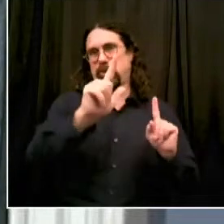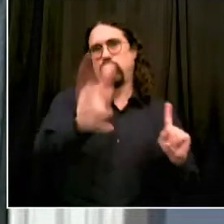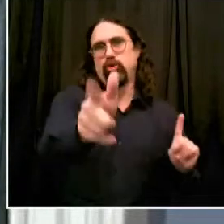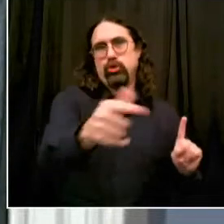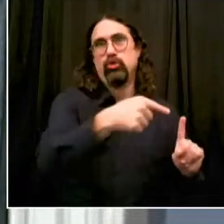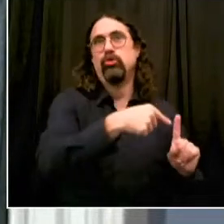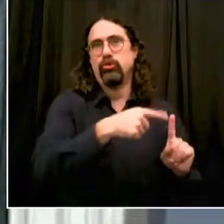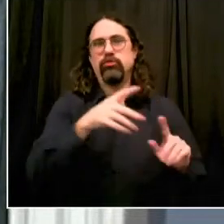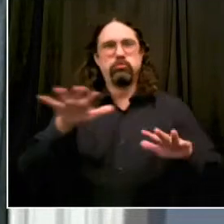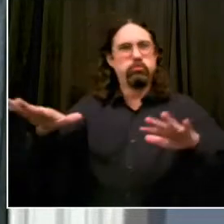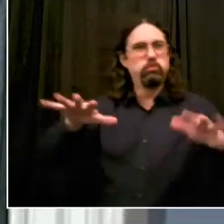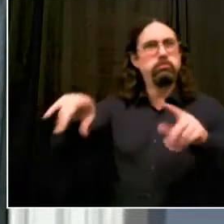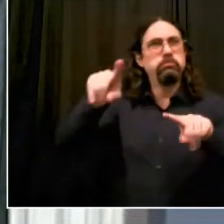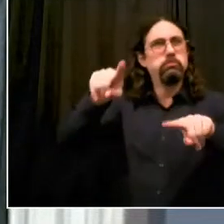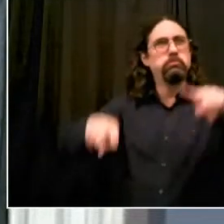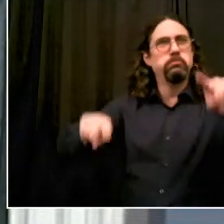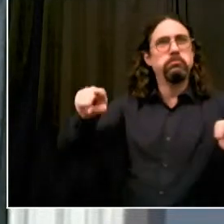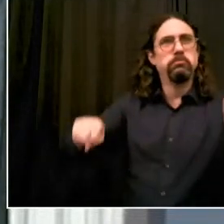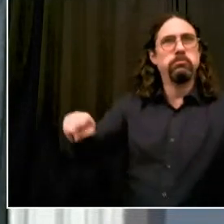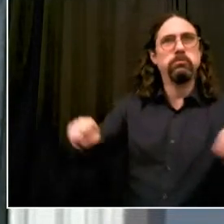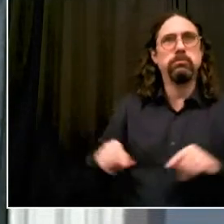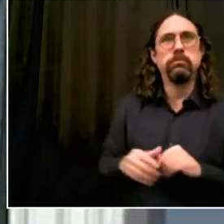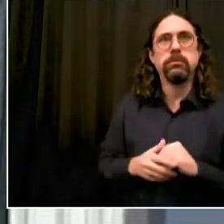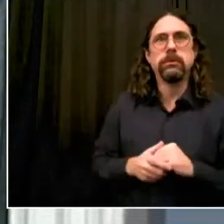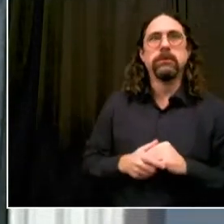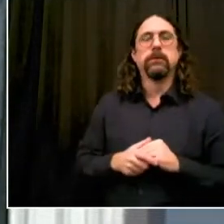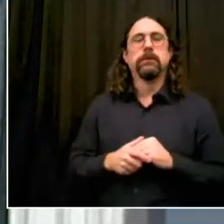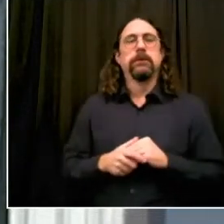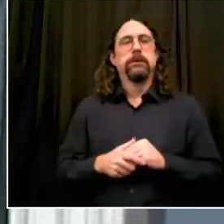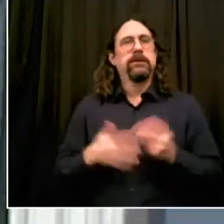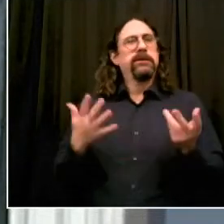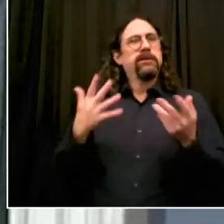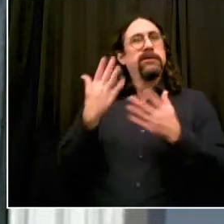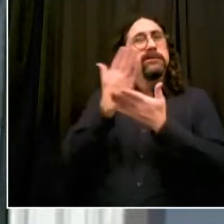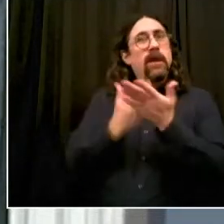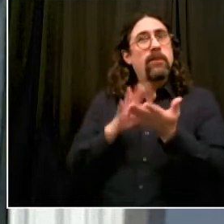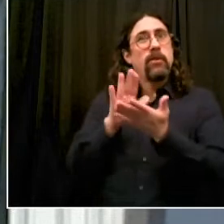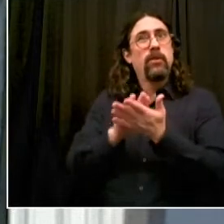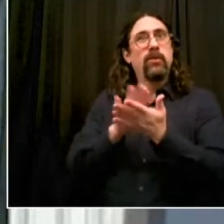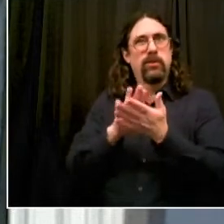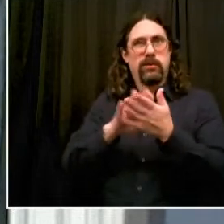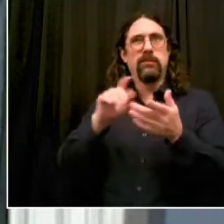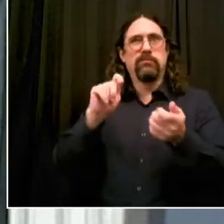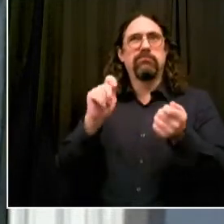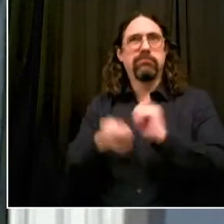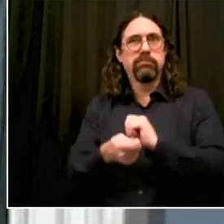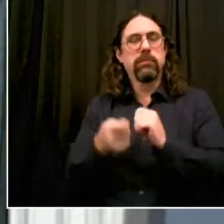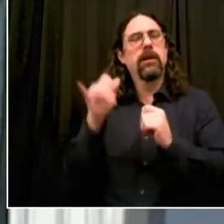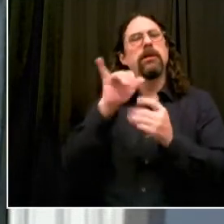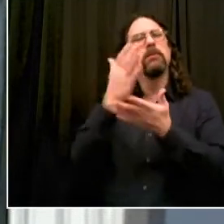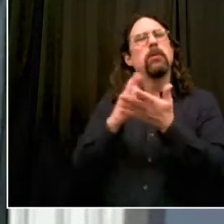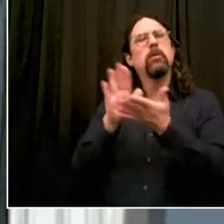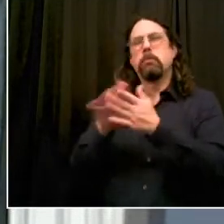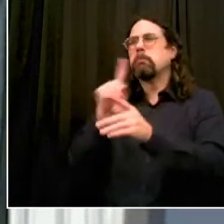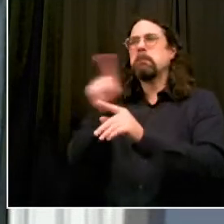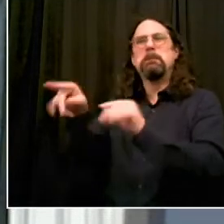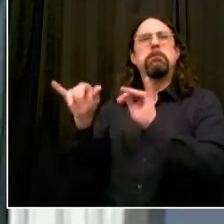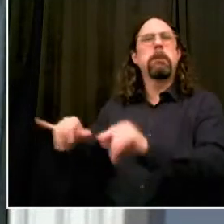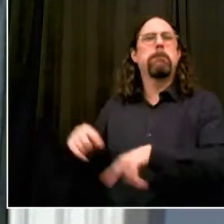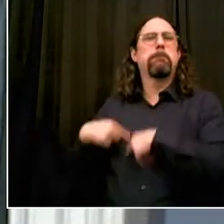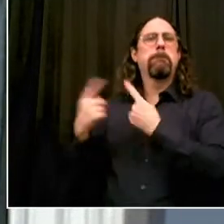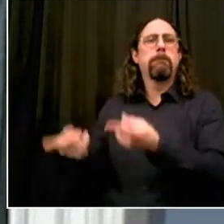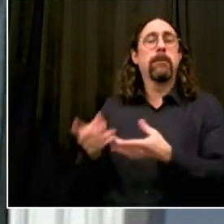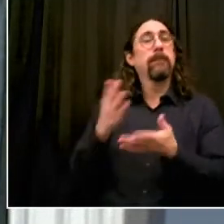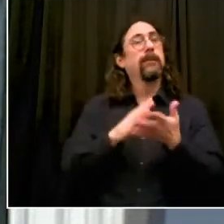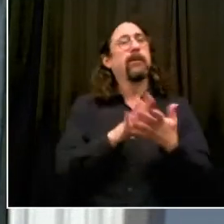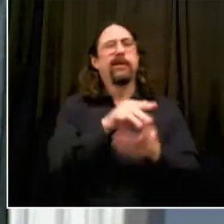learning. That's the kind of school-by-school, classroom-by-classroom analysis that our principals will be doing. Some have already